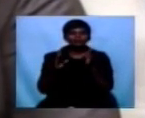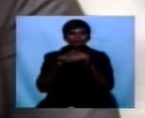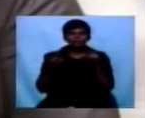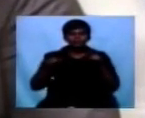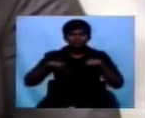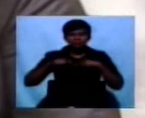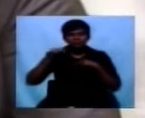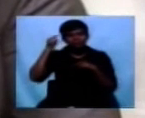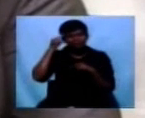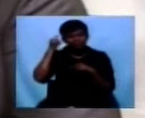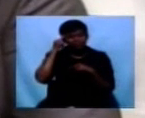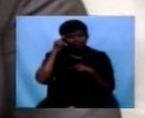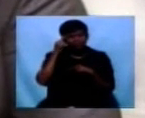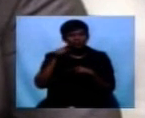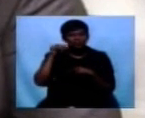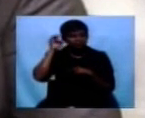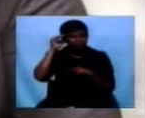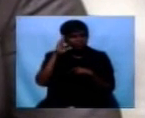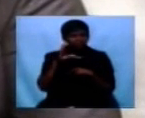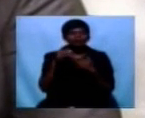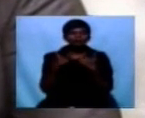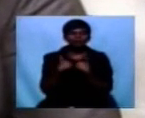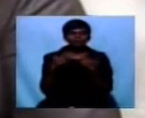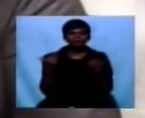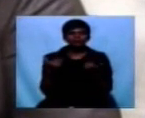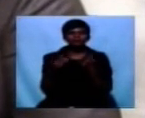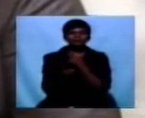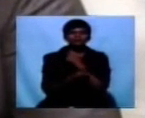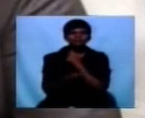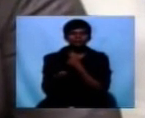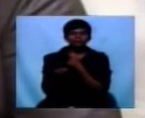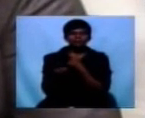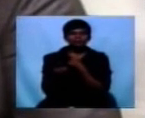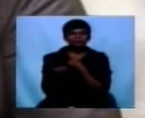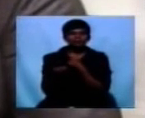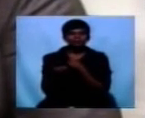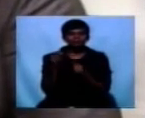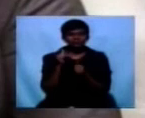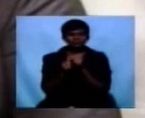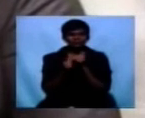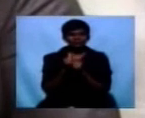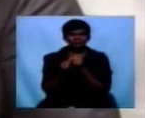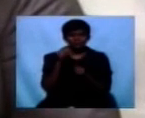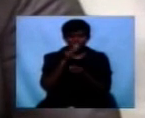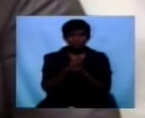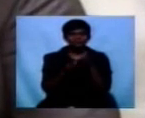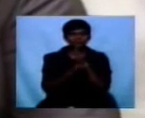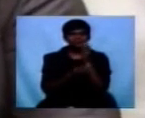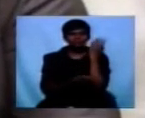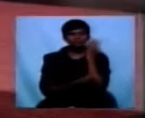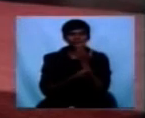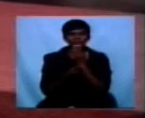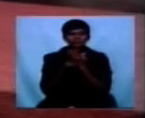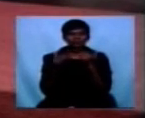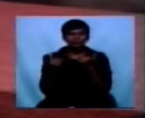of Law Government. My ministry has taken over the department that is to deal with the infrastructure development. So